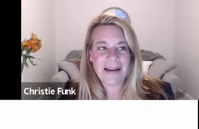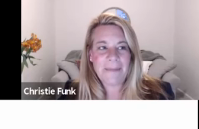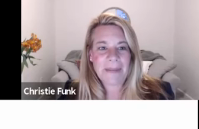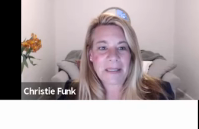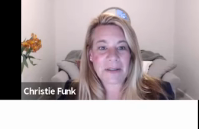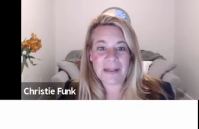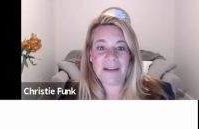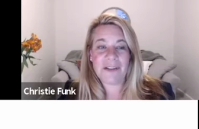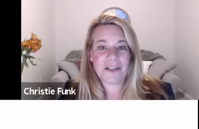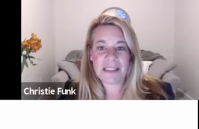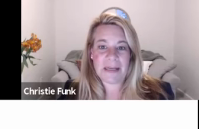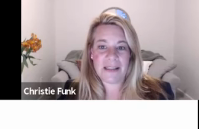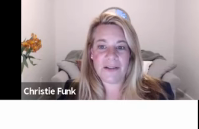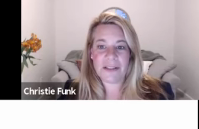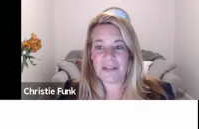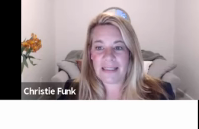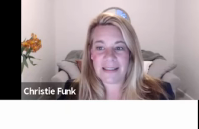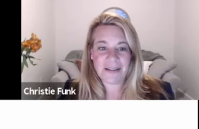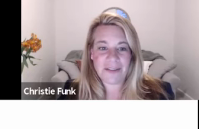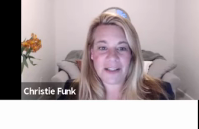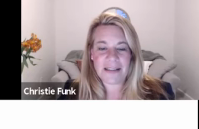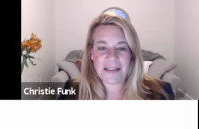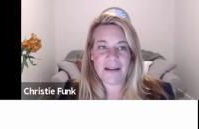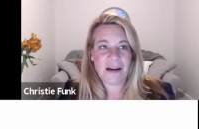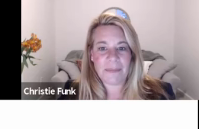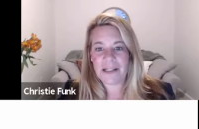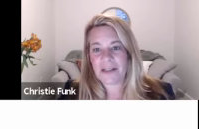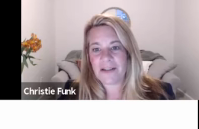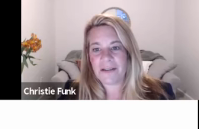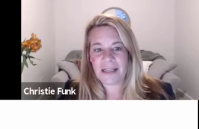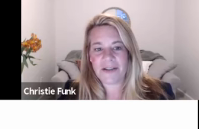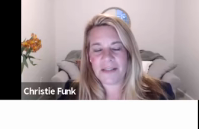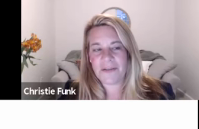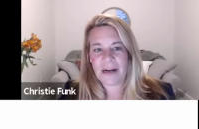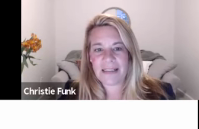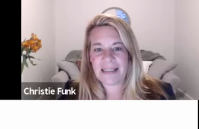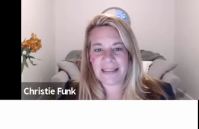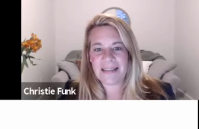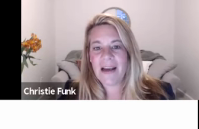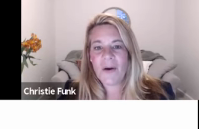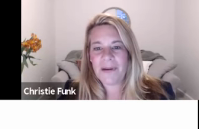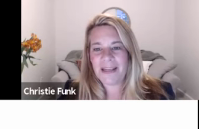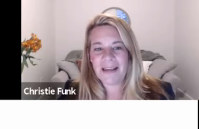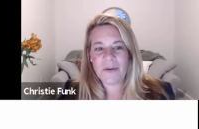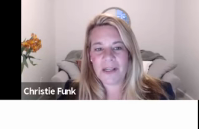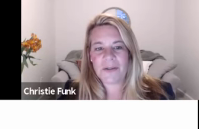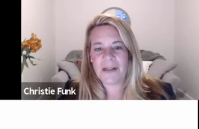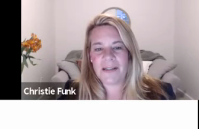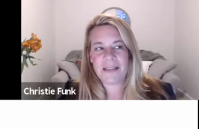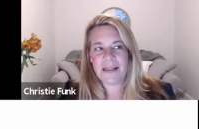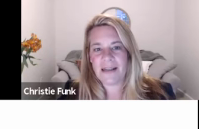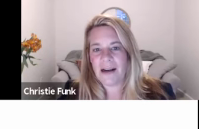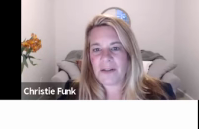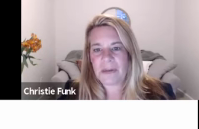challenges. So in an effort to expand the use of NASA's innovations and to augment traditional tech transfer processes, we began to work